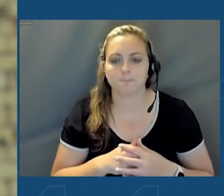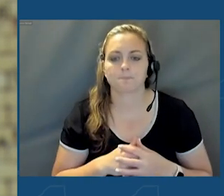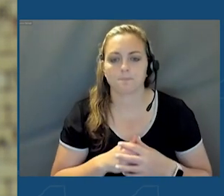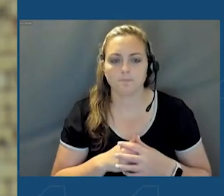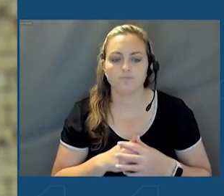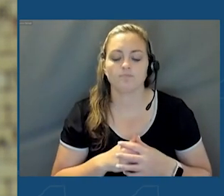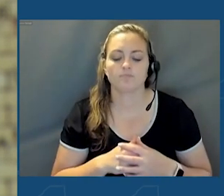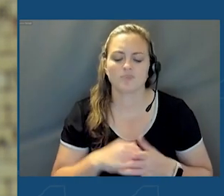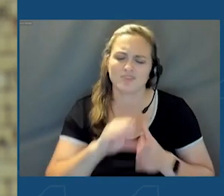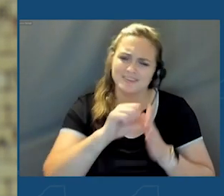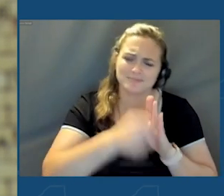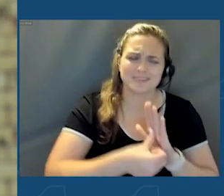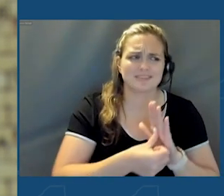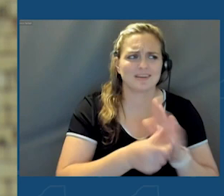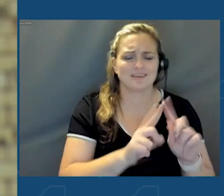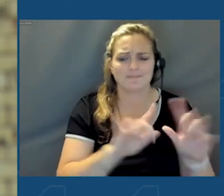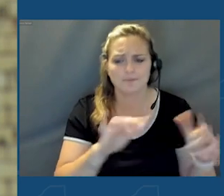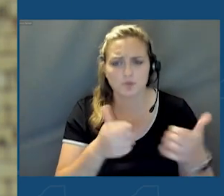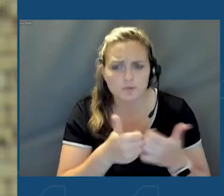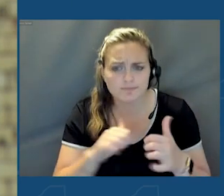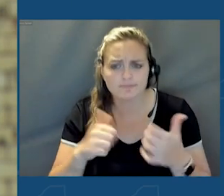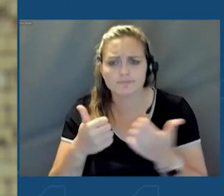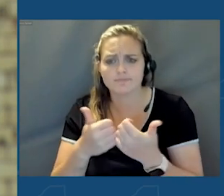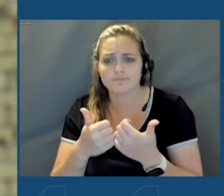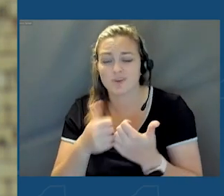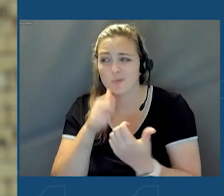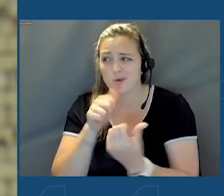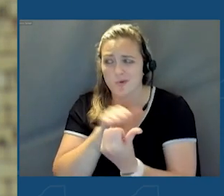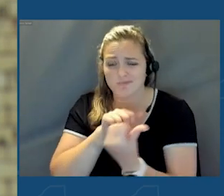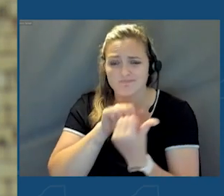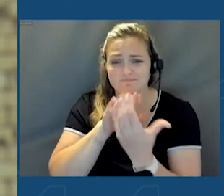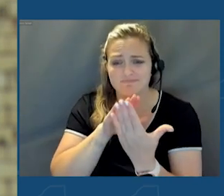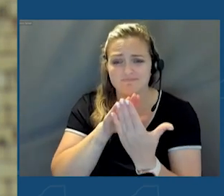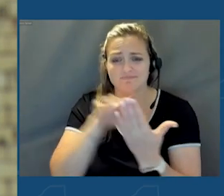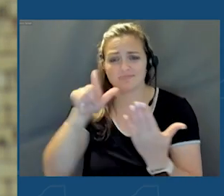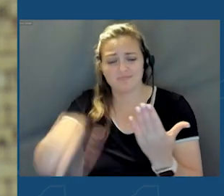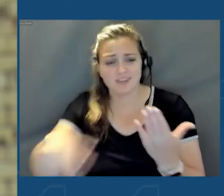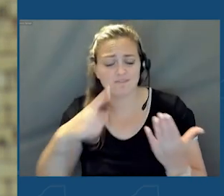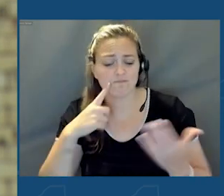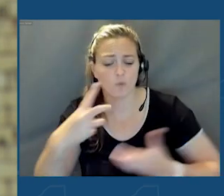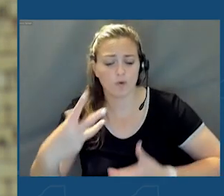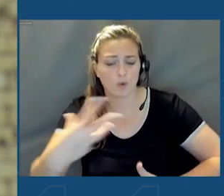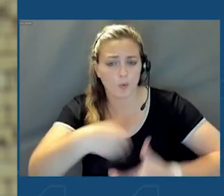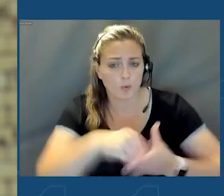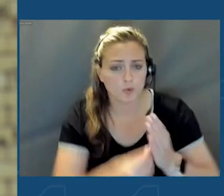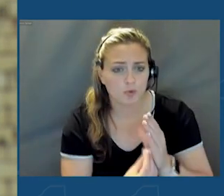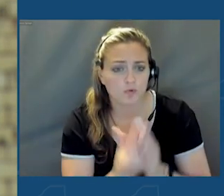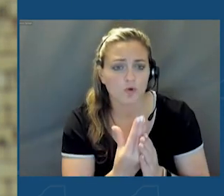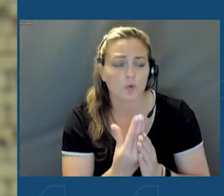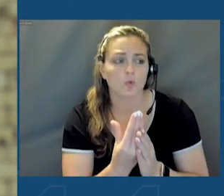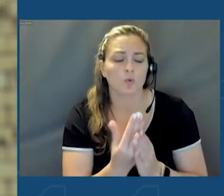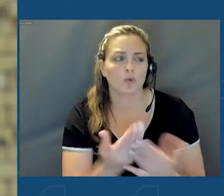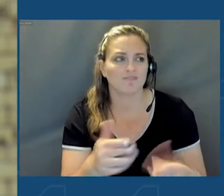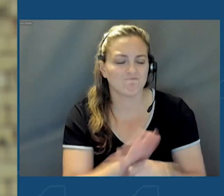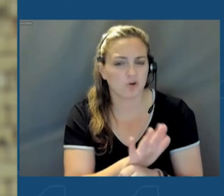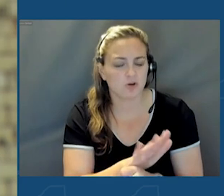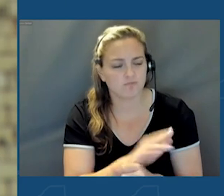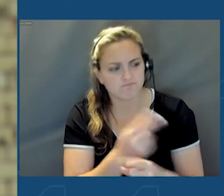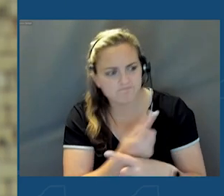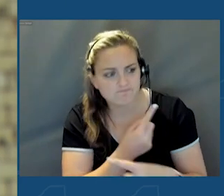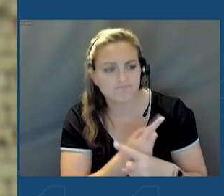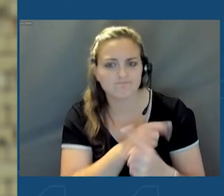of challenges that exist when we don't tackle our need for inclusive growth in a holistic manner that